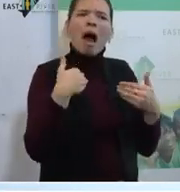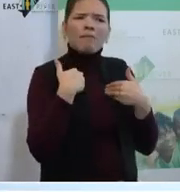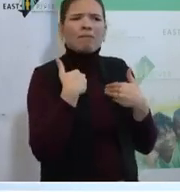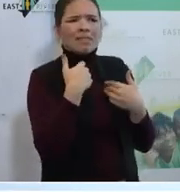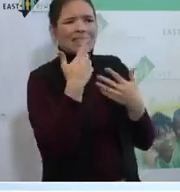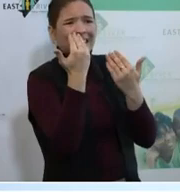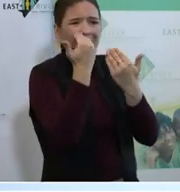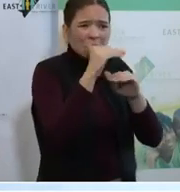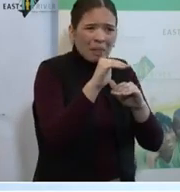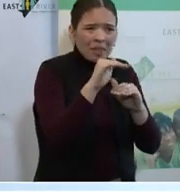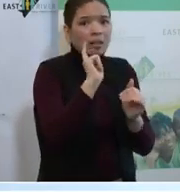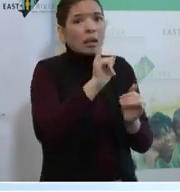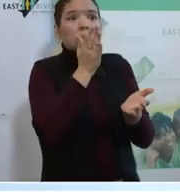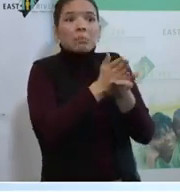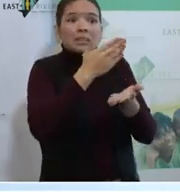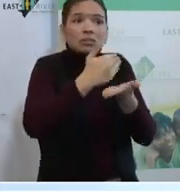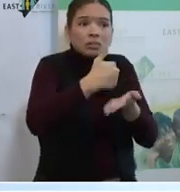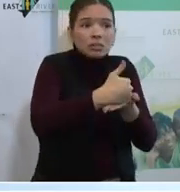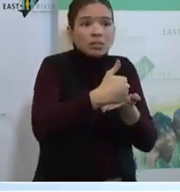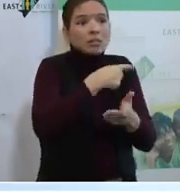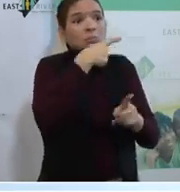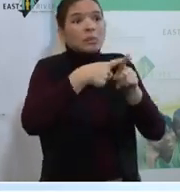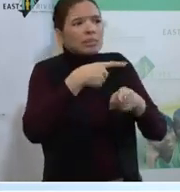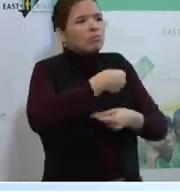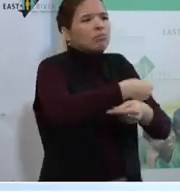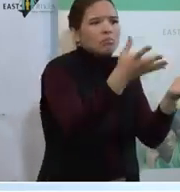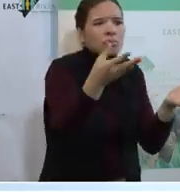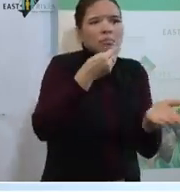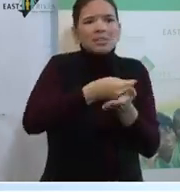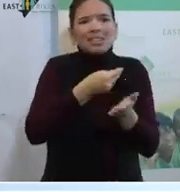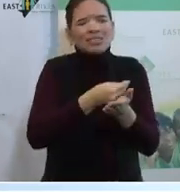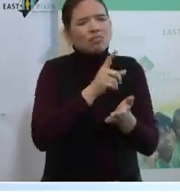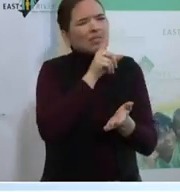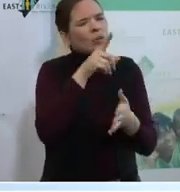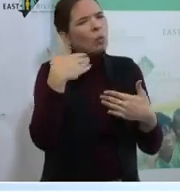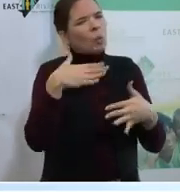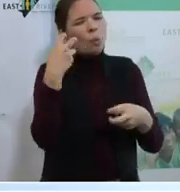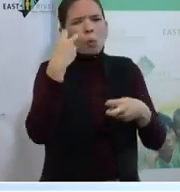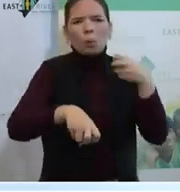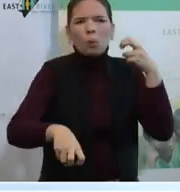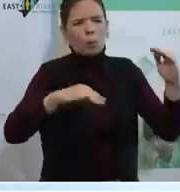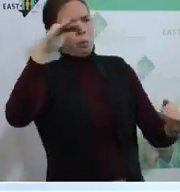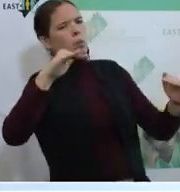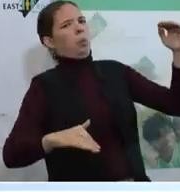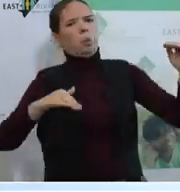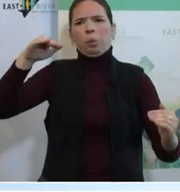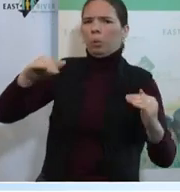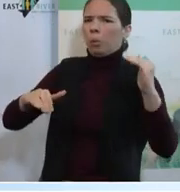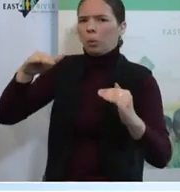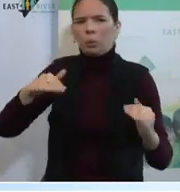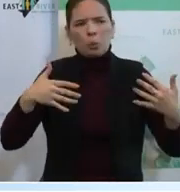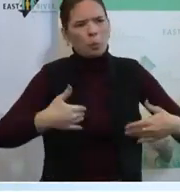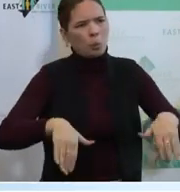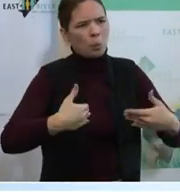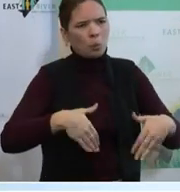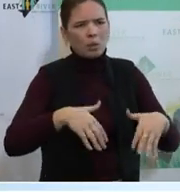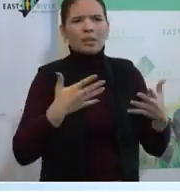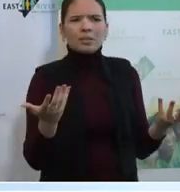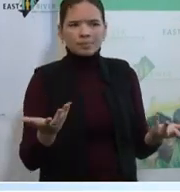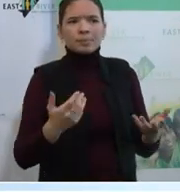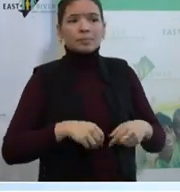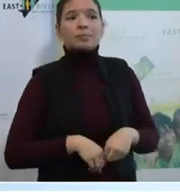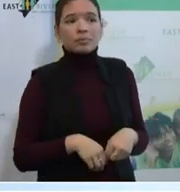what I want to caution everybody about is at a time where we're trying to make sure we're retaining residents